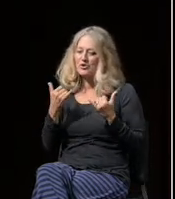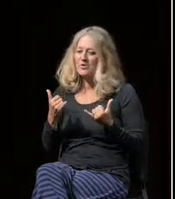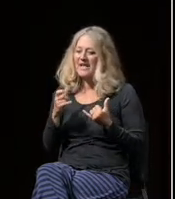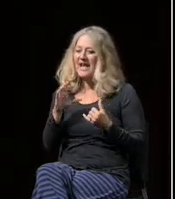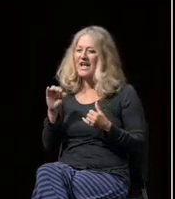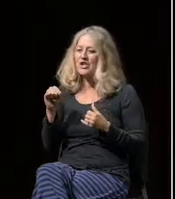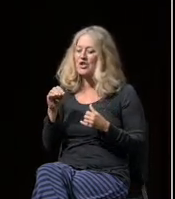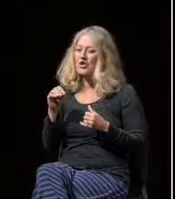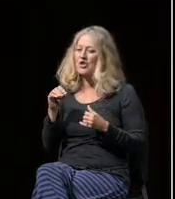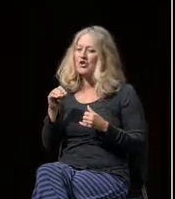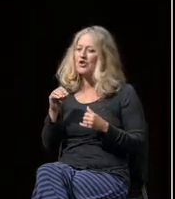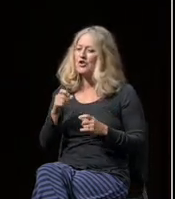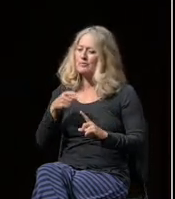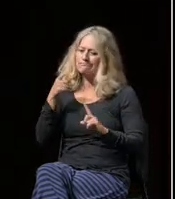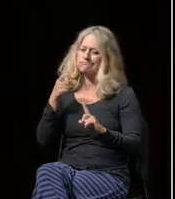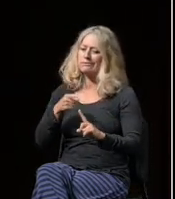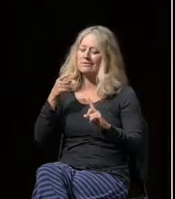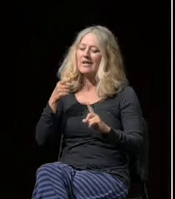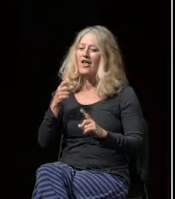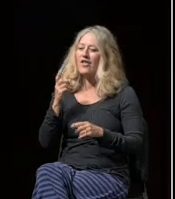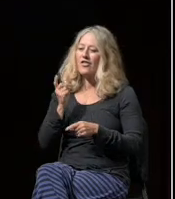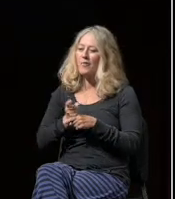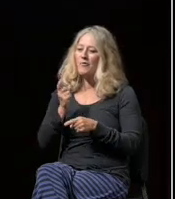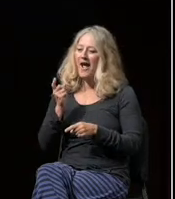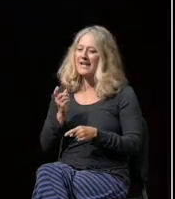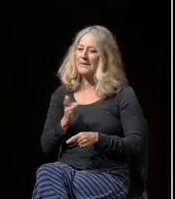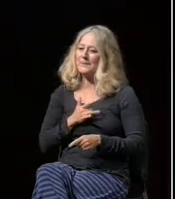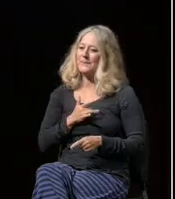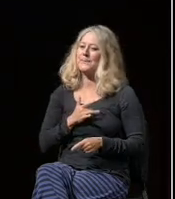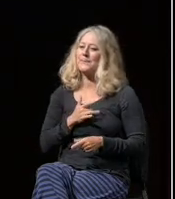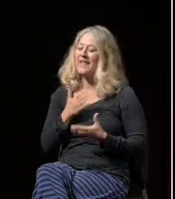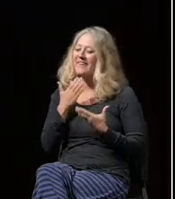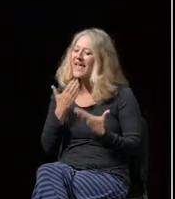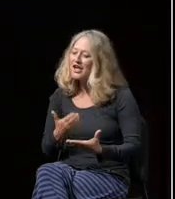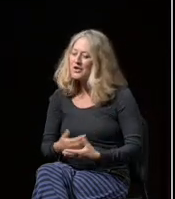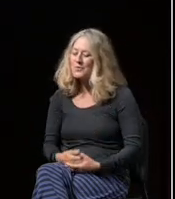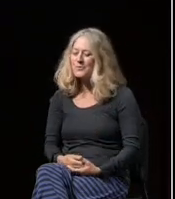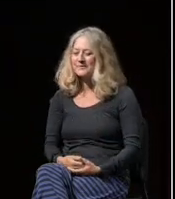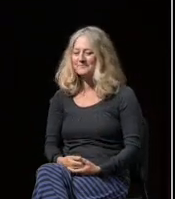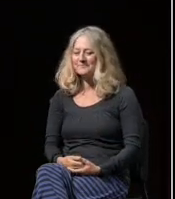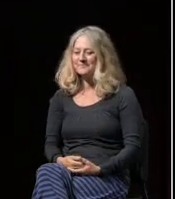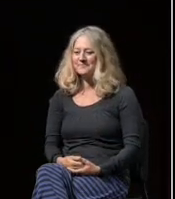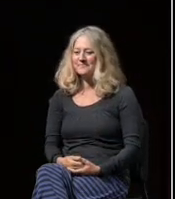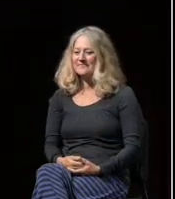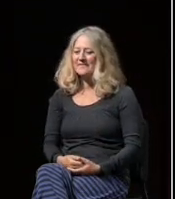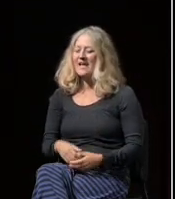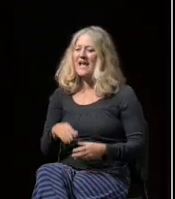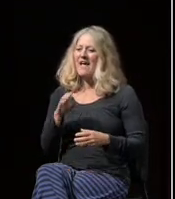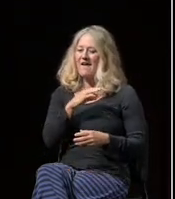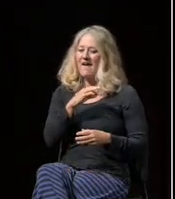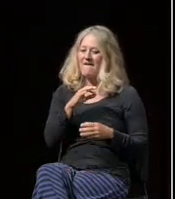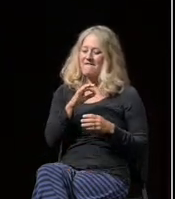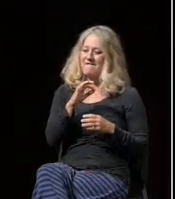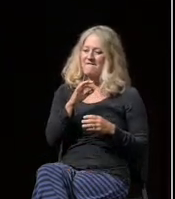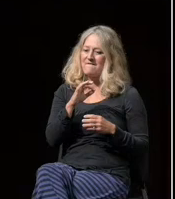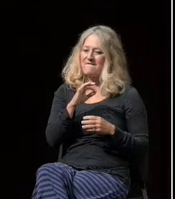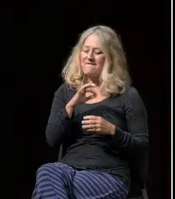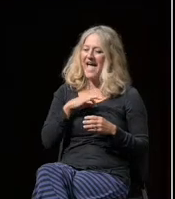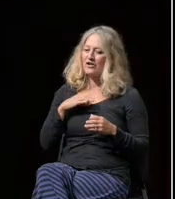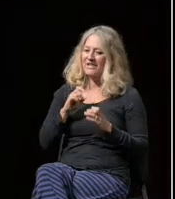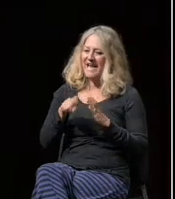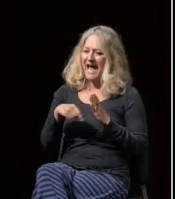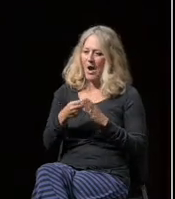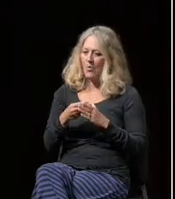struck just the right note. Thank you. So the faculty hour will follow right after we conclude